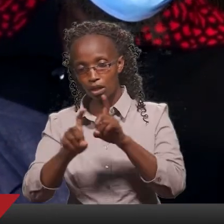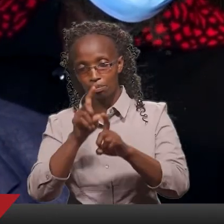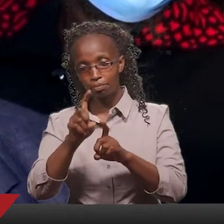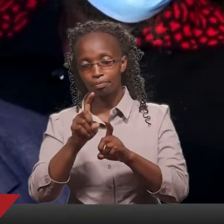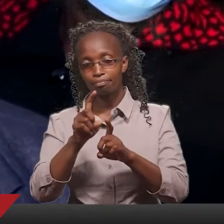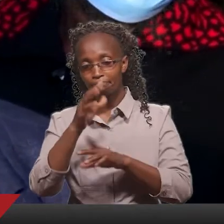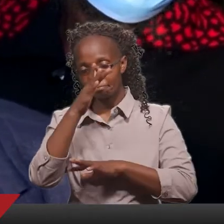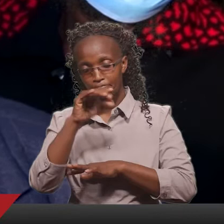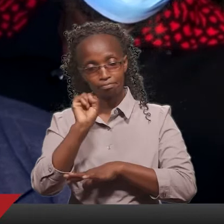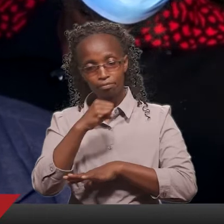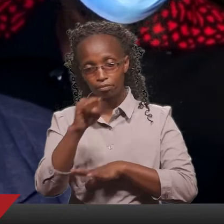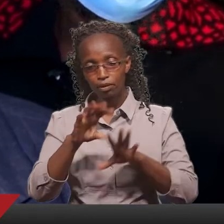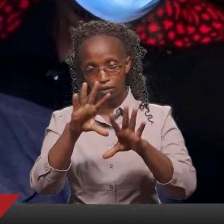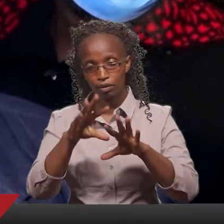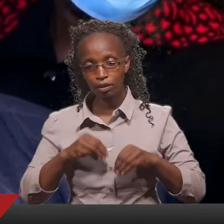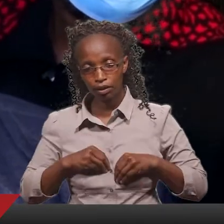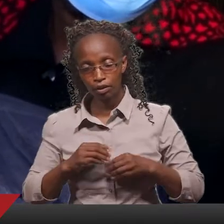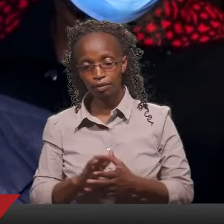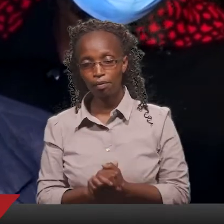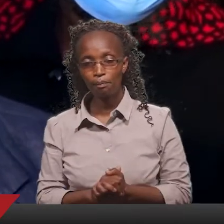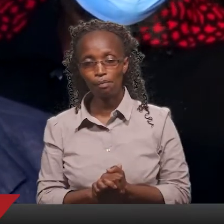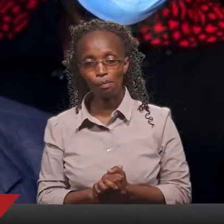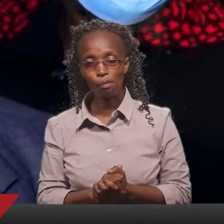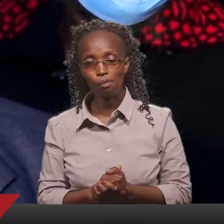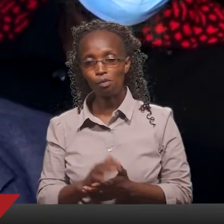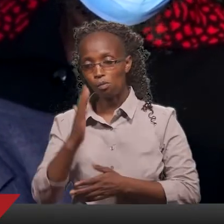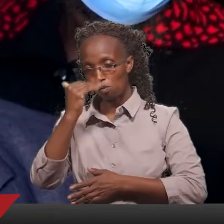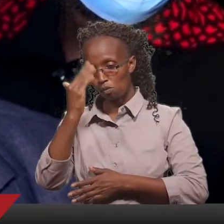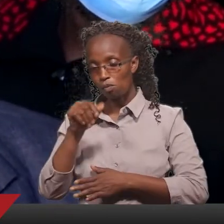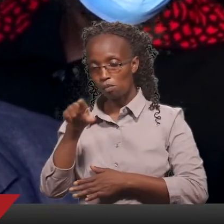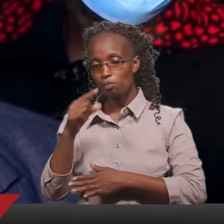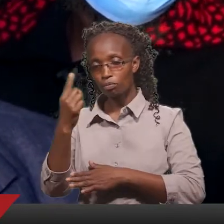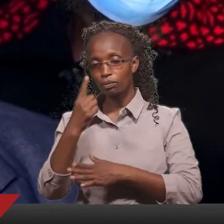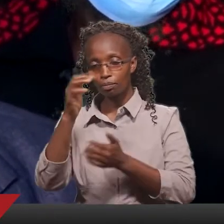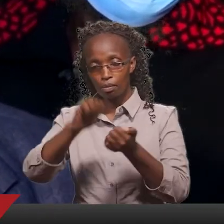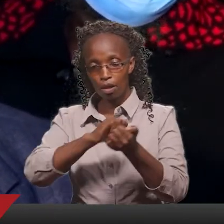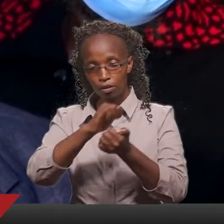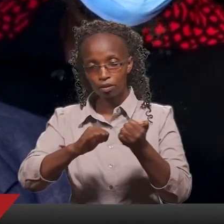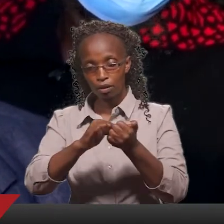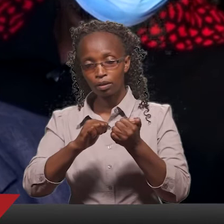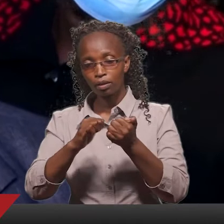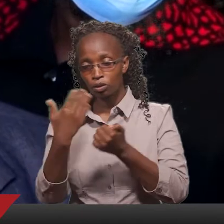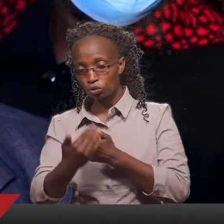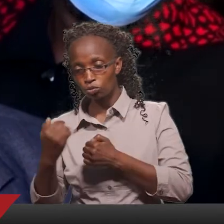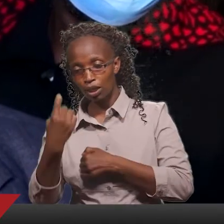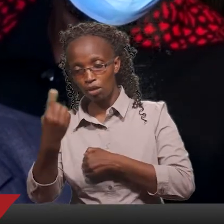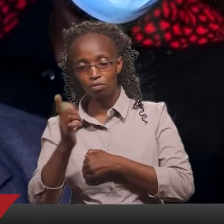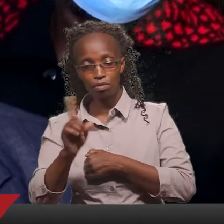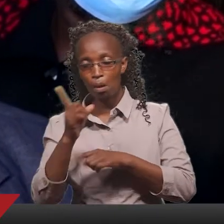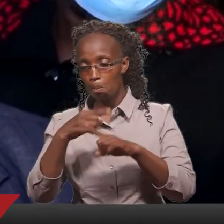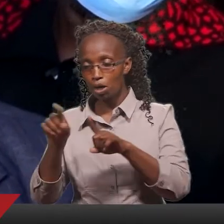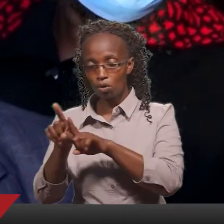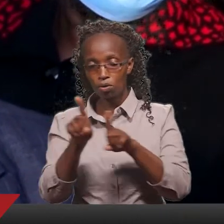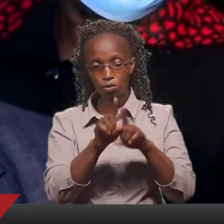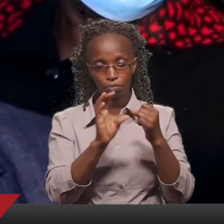examination cheating will not be condoned. This one we are saying it is only destroying our children. It is destroying our